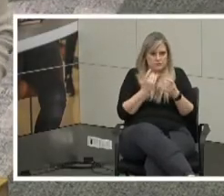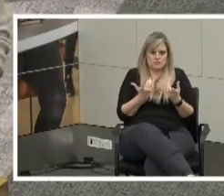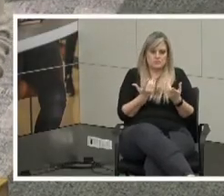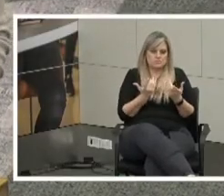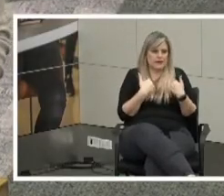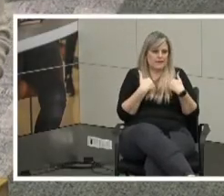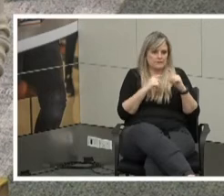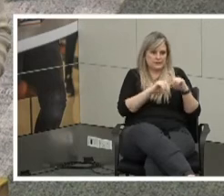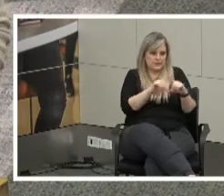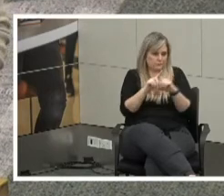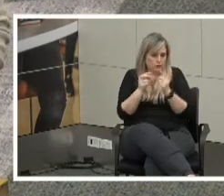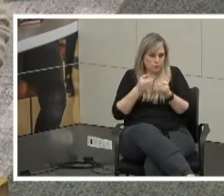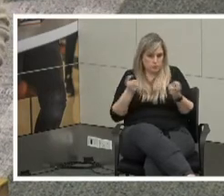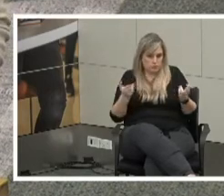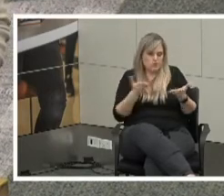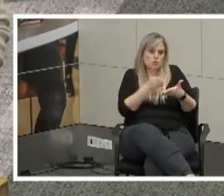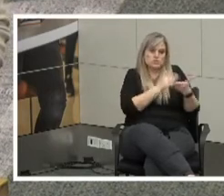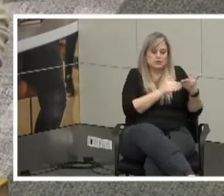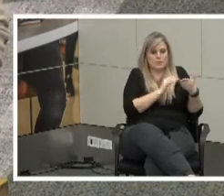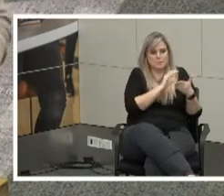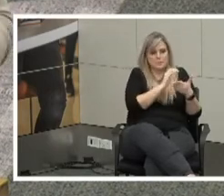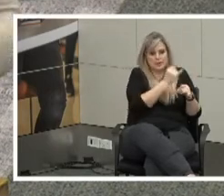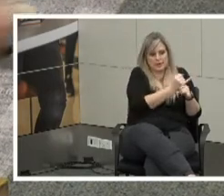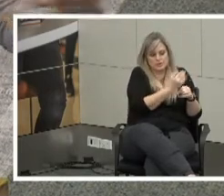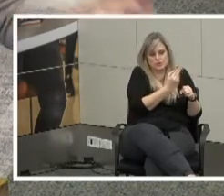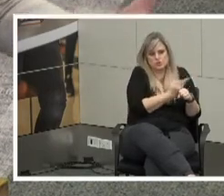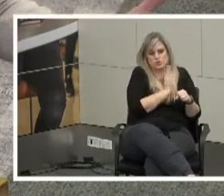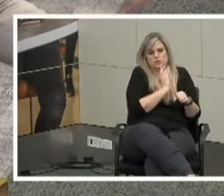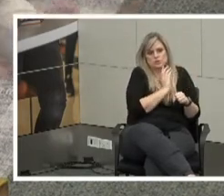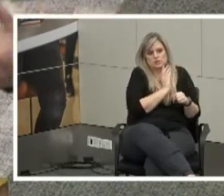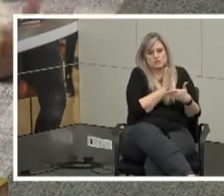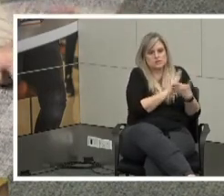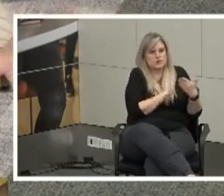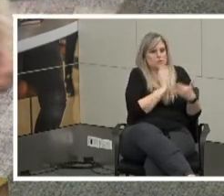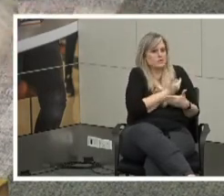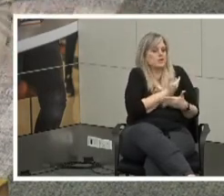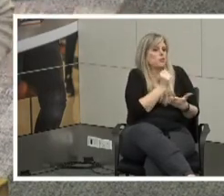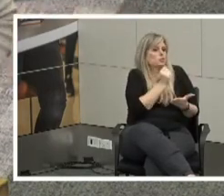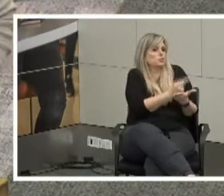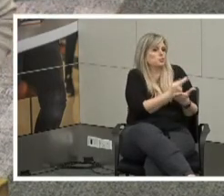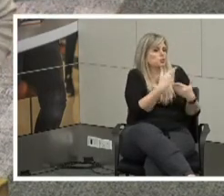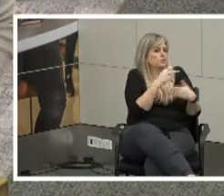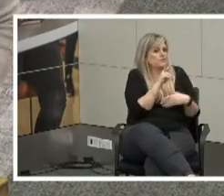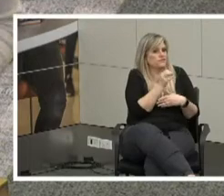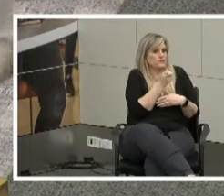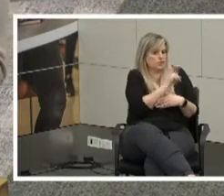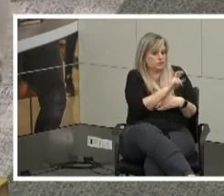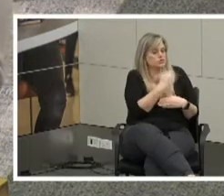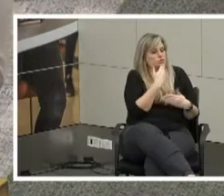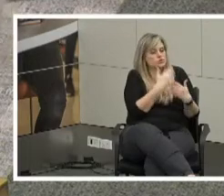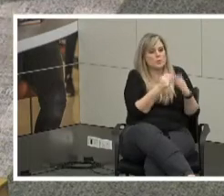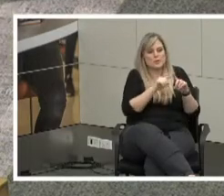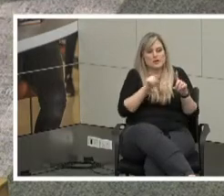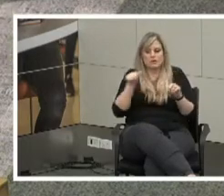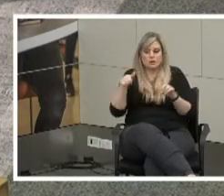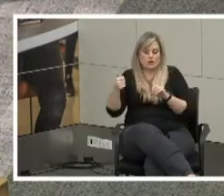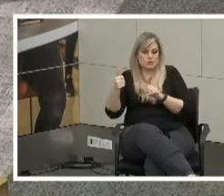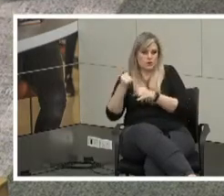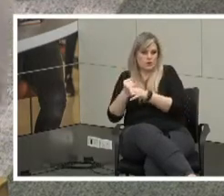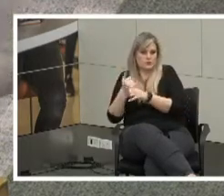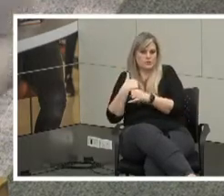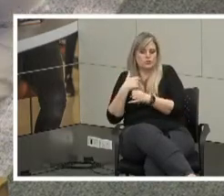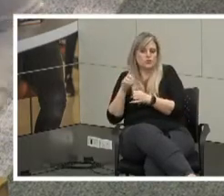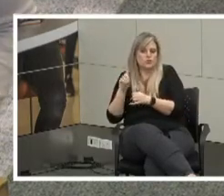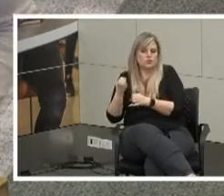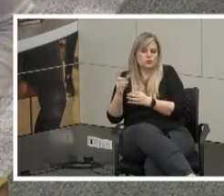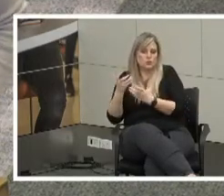are um there are some campuses that use some of our approved vendors and and so that would be good um but for the campuses that are not we do want to